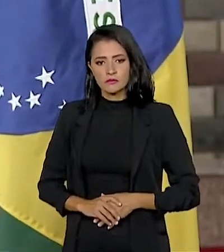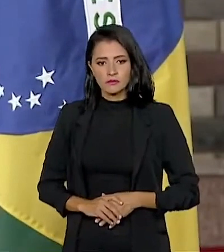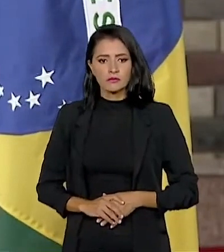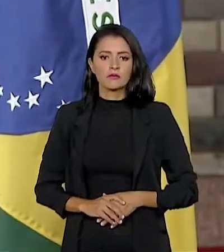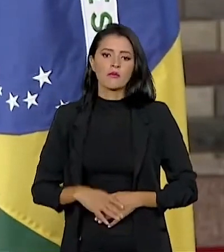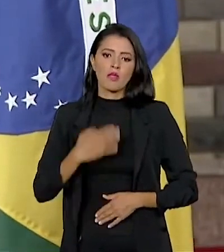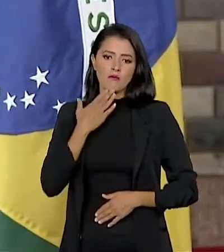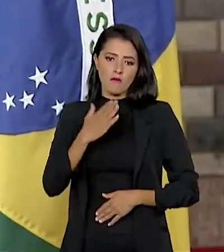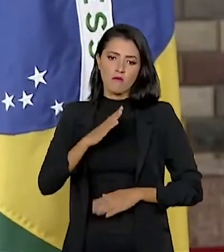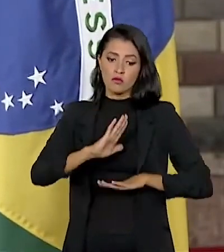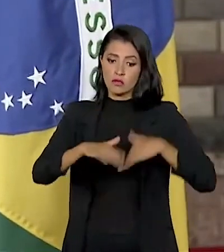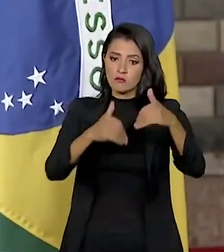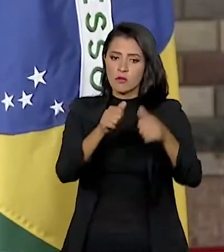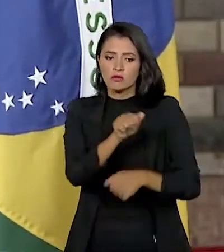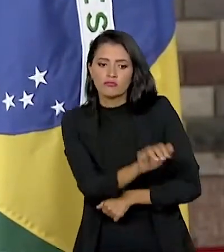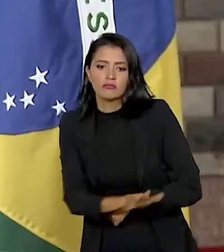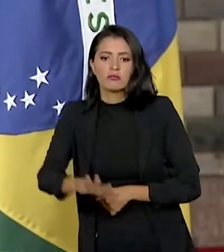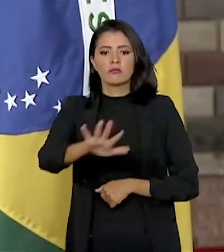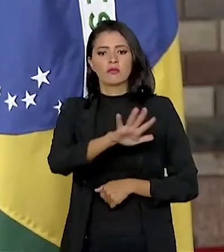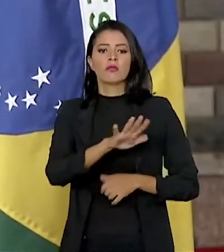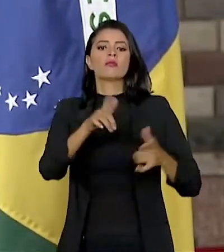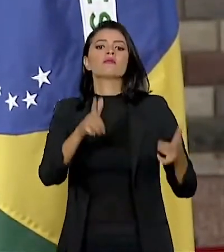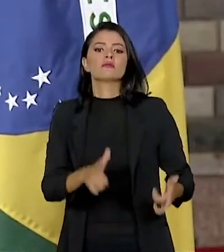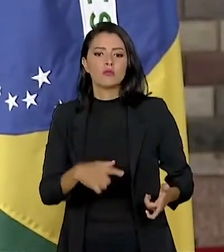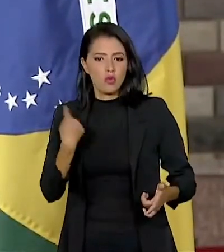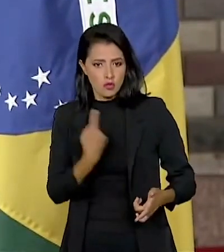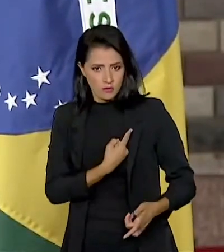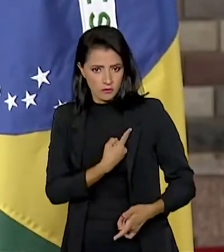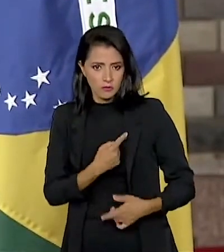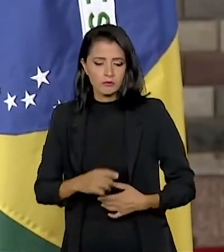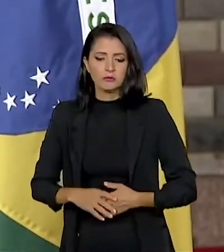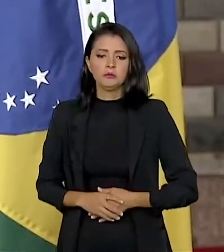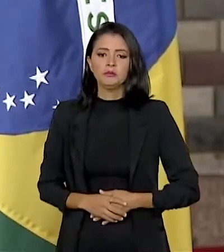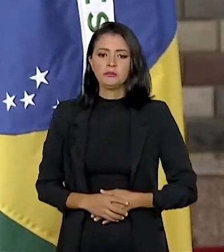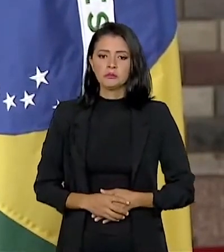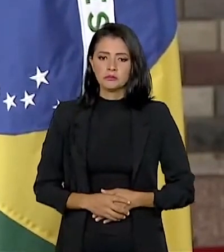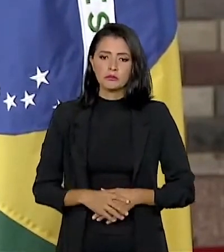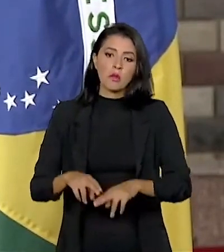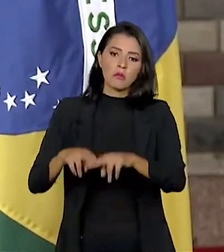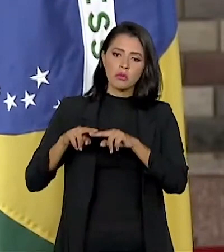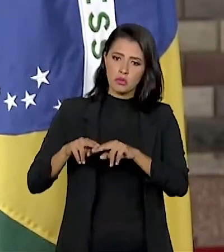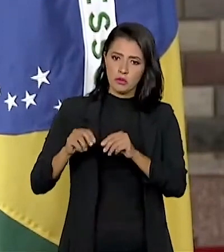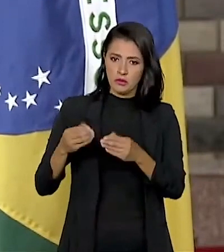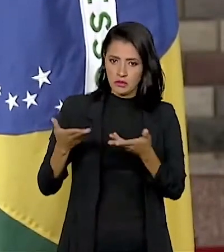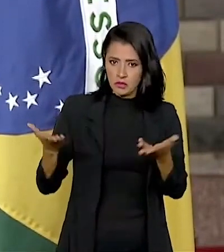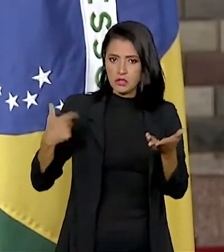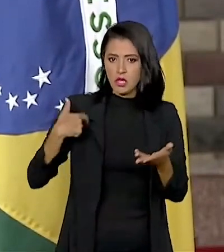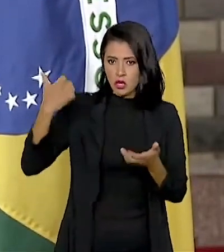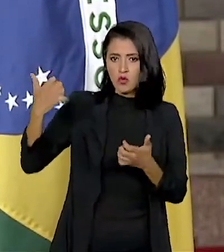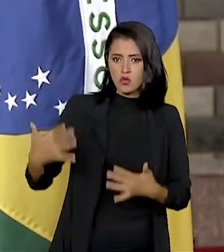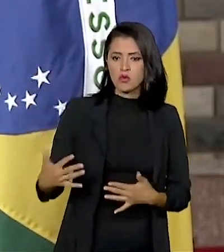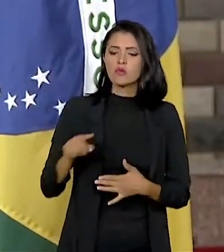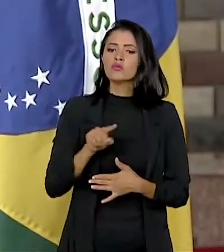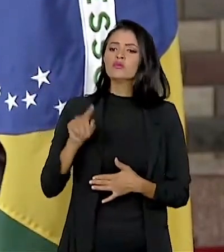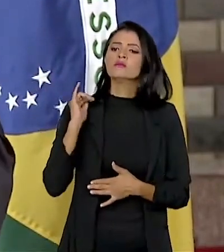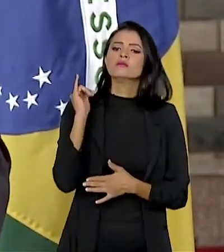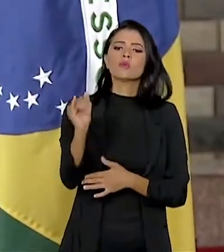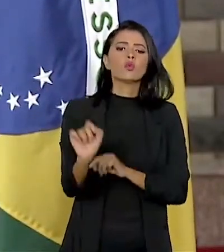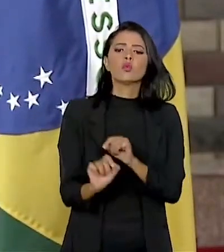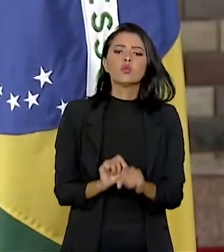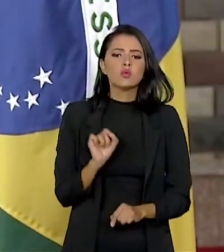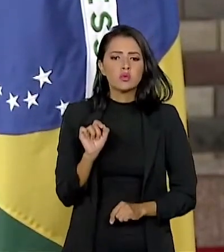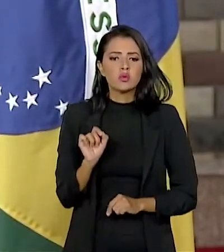ao desenvolvimento da nossa região. To bring development to our region. Por isso, so that's why, I would